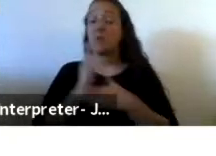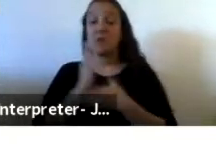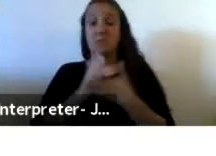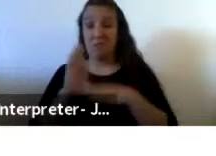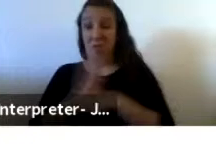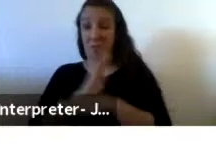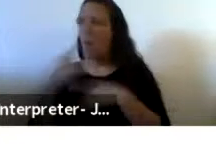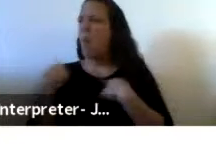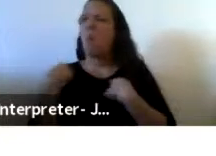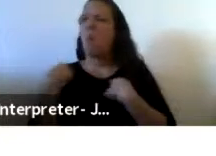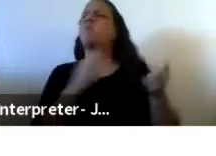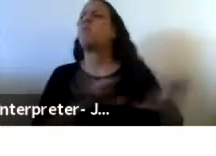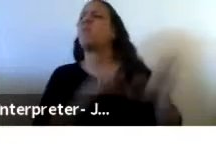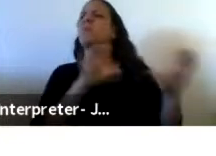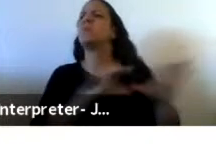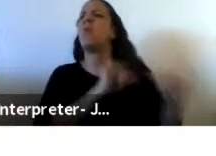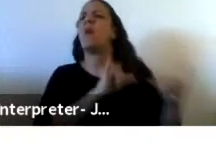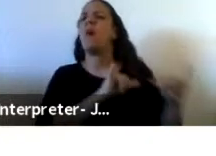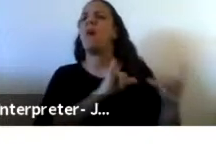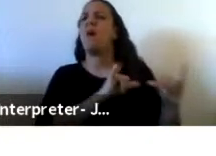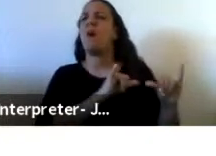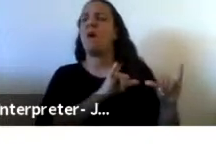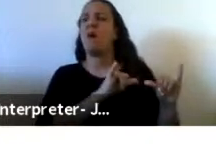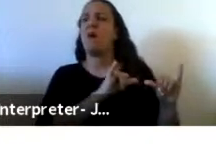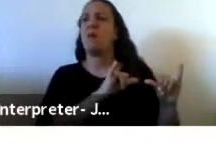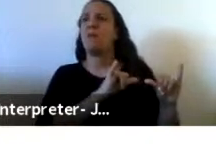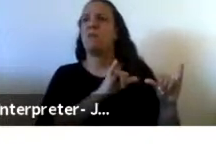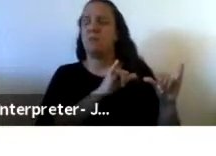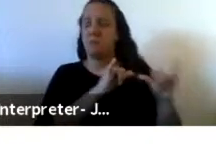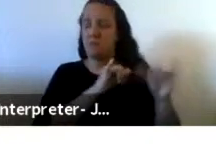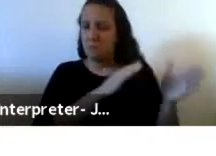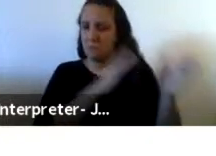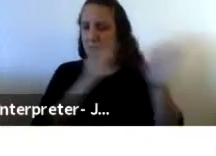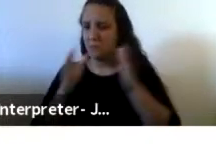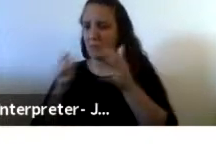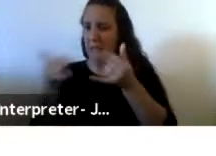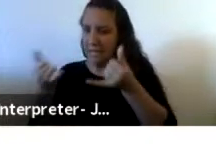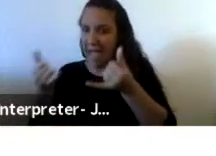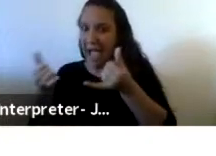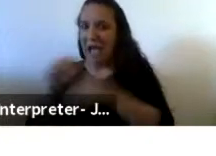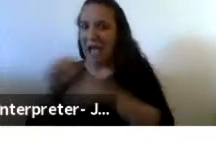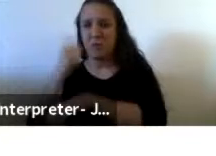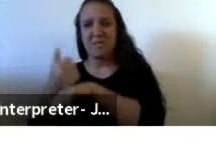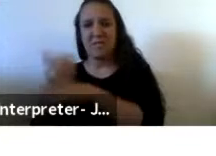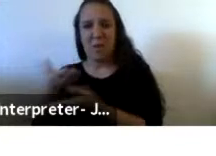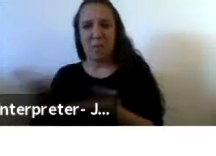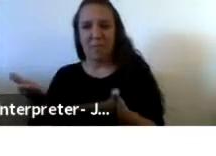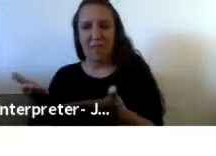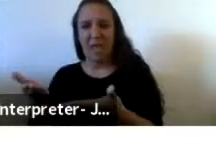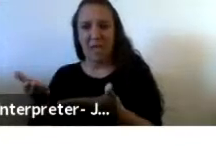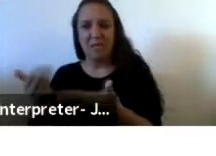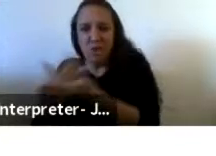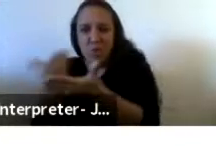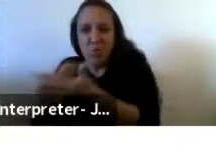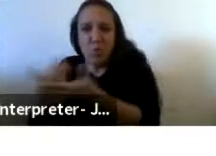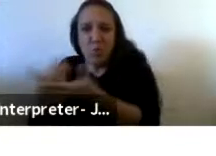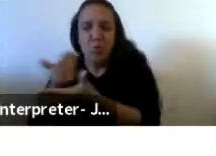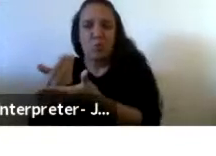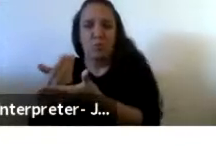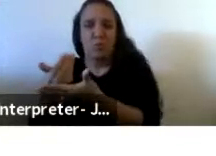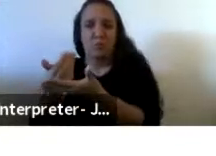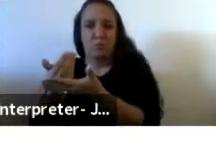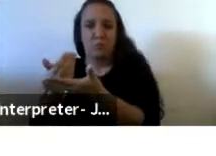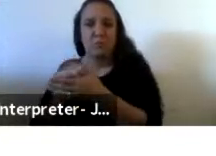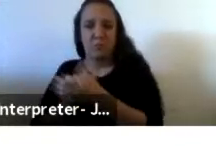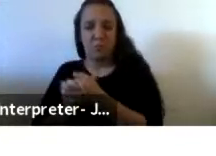many years. Well, now is an opportunity to implement things that you wanted to do that you hadn't thought about. Now's a great time to listen.